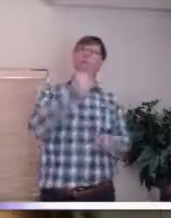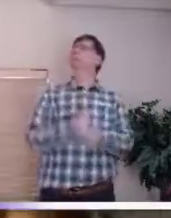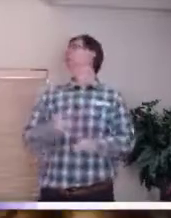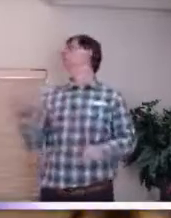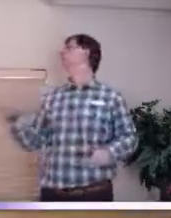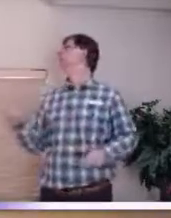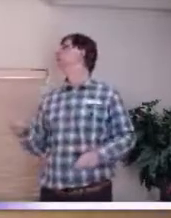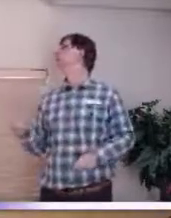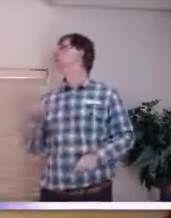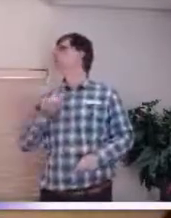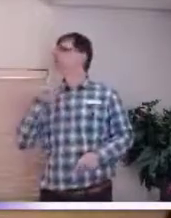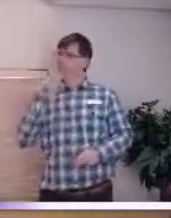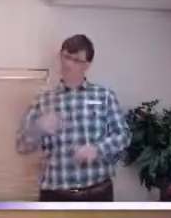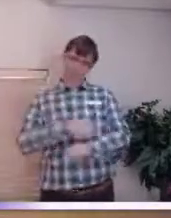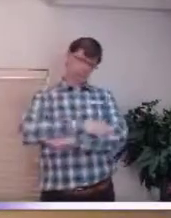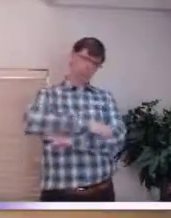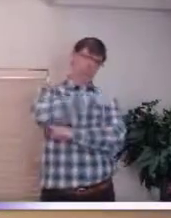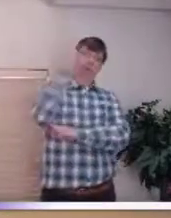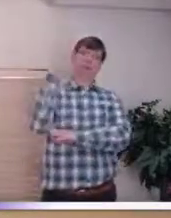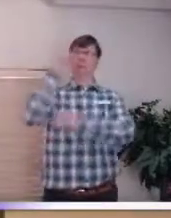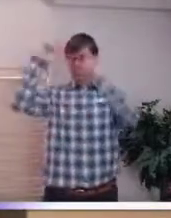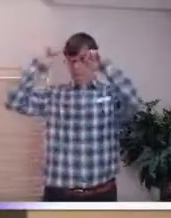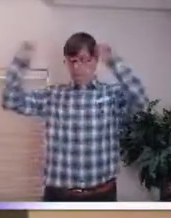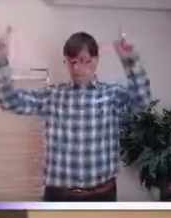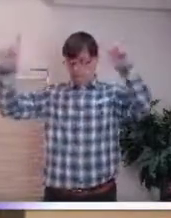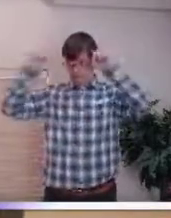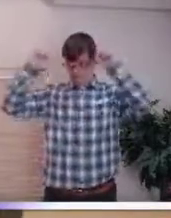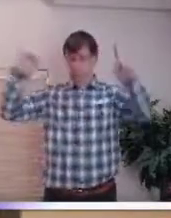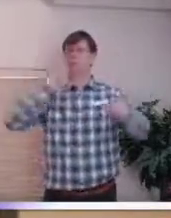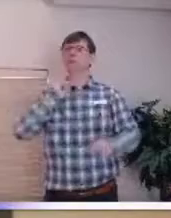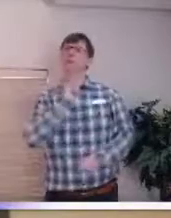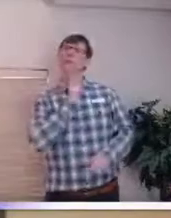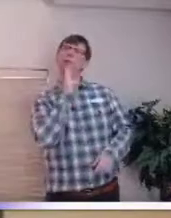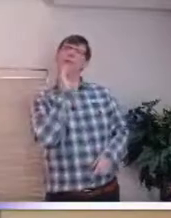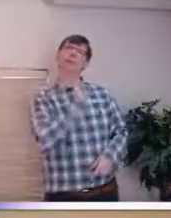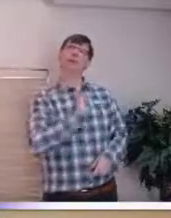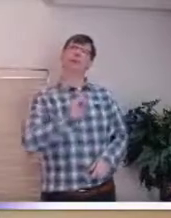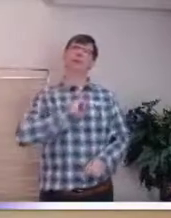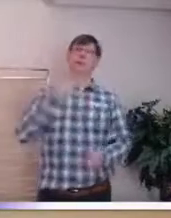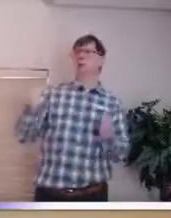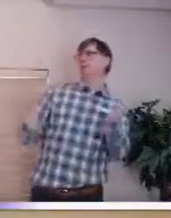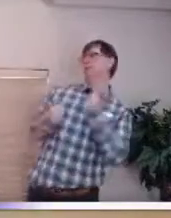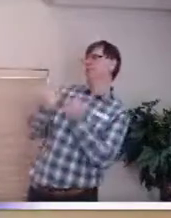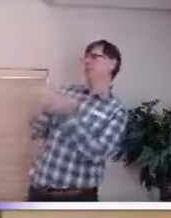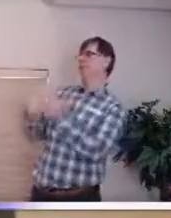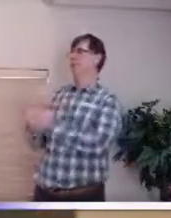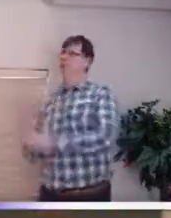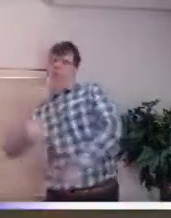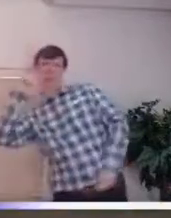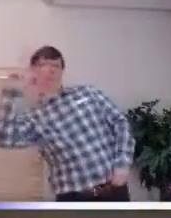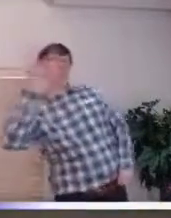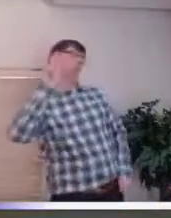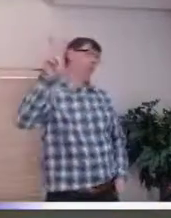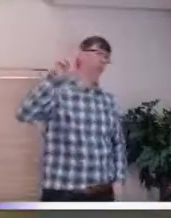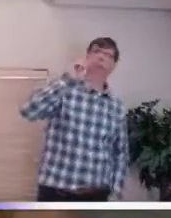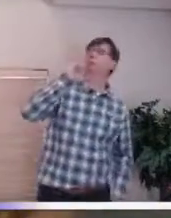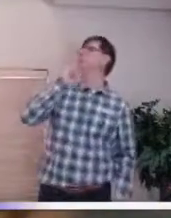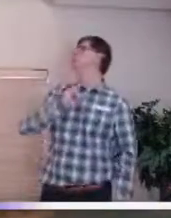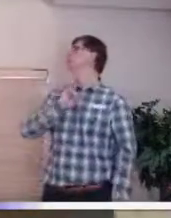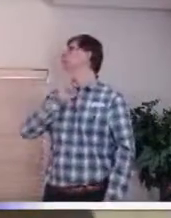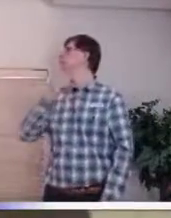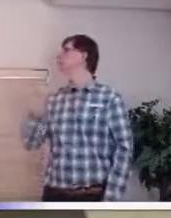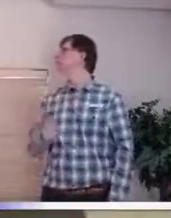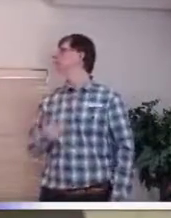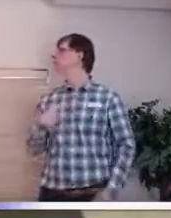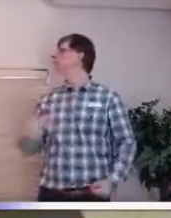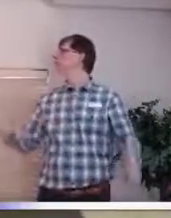theme is Living Everyday Wonder. And, you know, I drive in from Las Vegas. And when I drive in from Las Vegas,